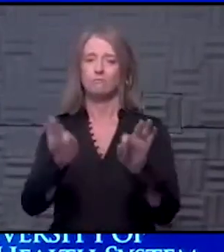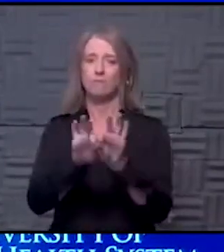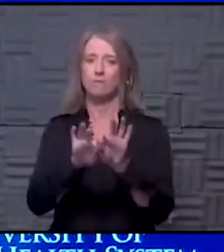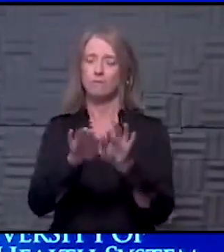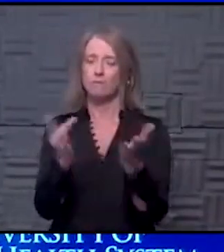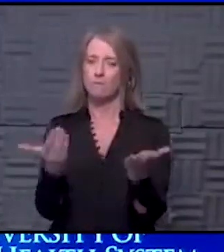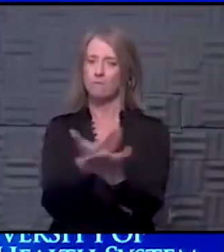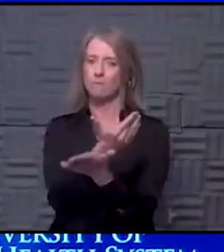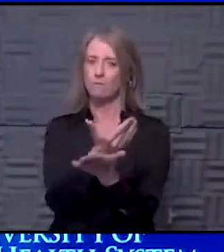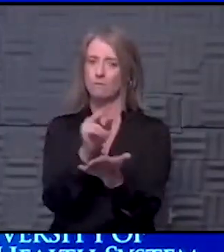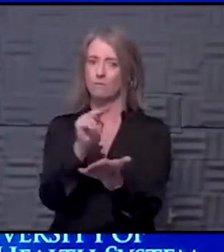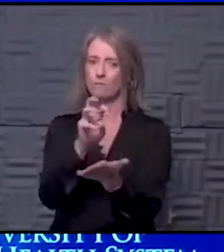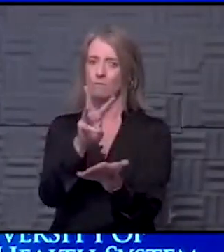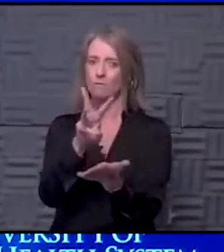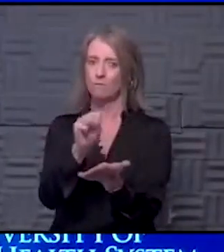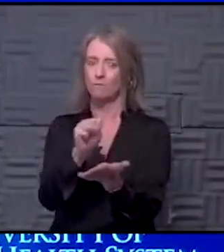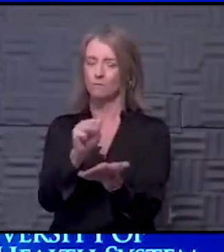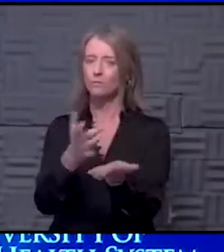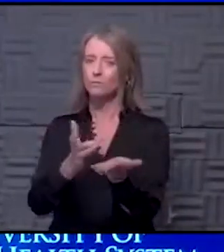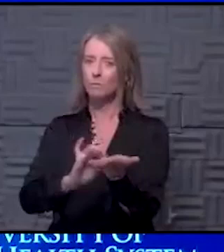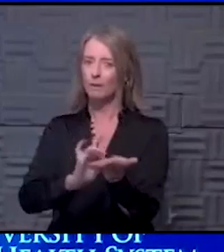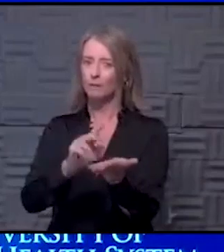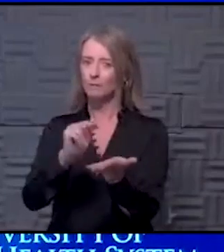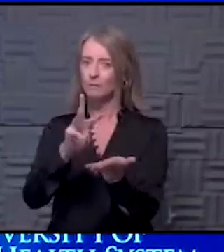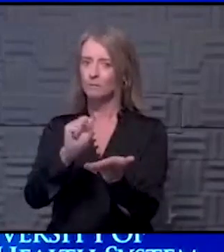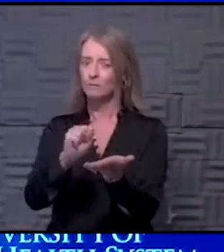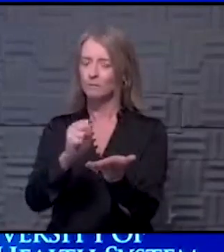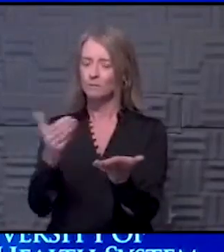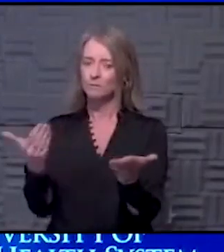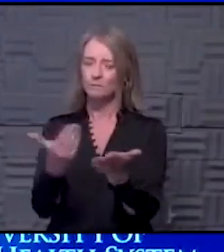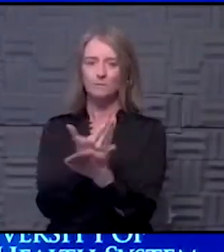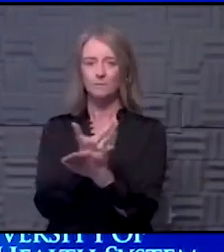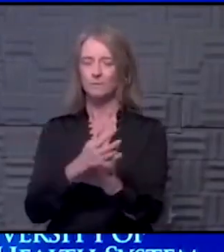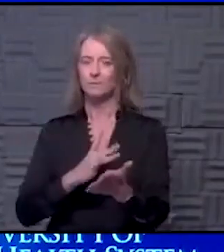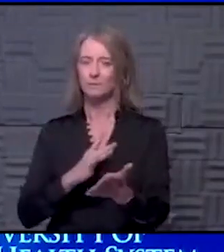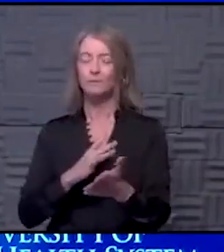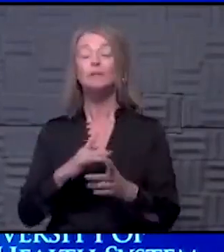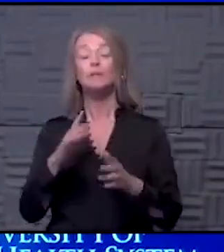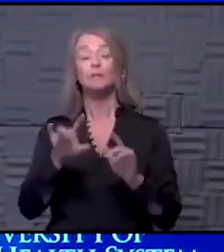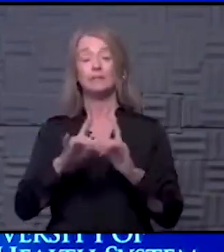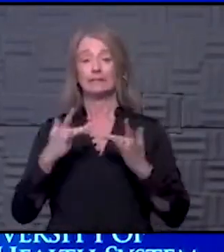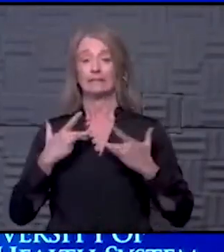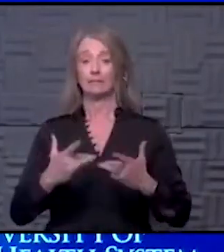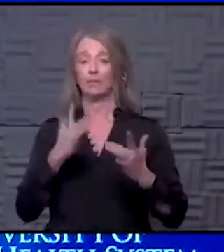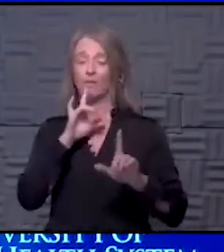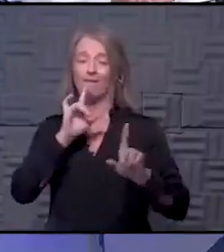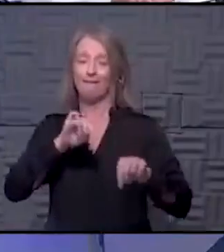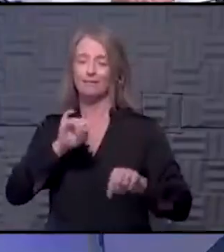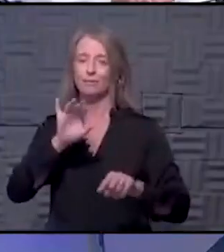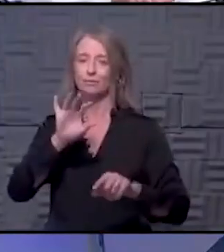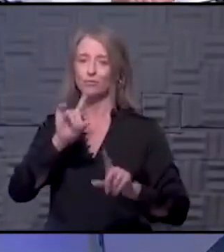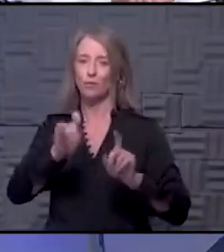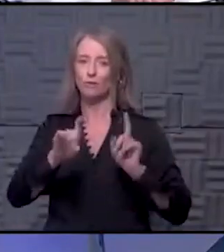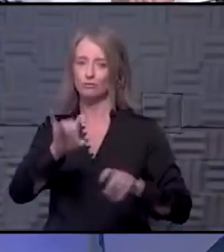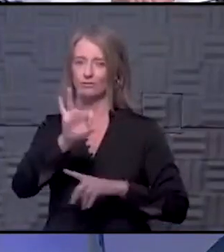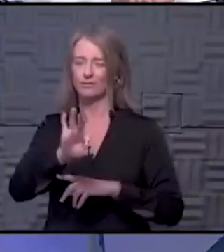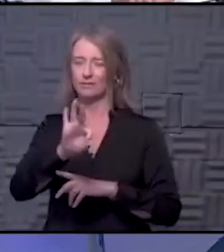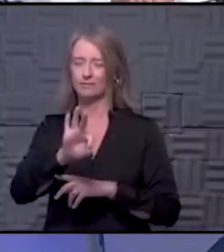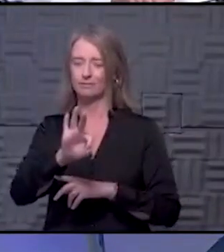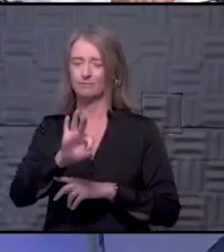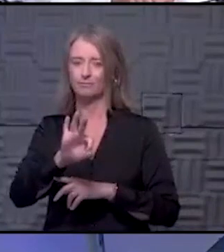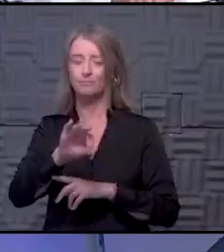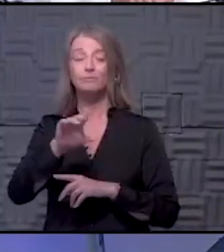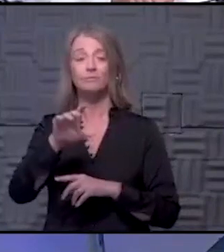breaking medical news to share briefly. Then we'll get to your questions, as we typically do on Fridays. But first, Dr. Dana Hawkinson, Medical Director of